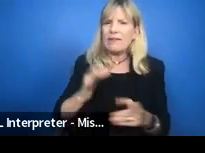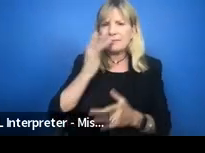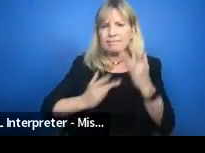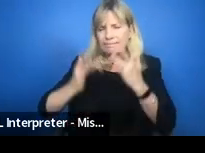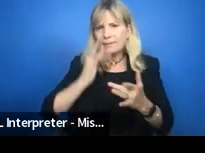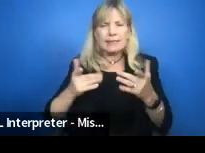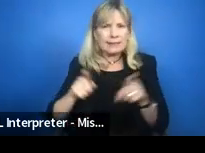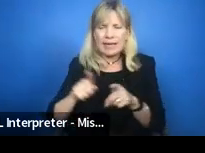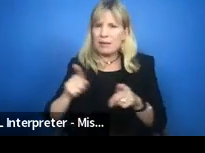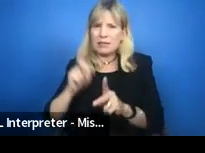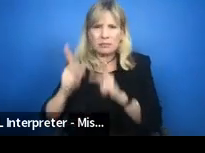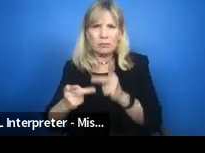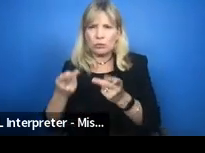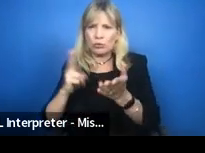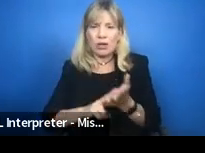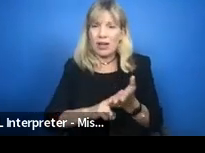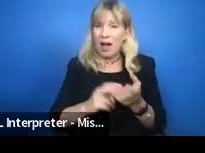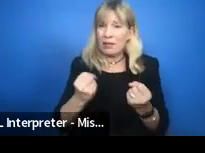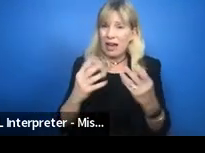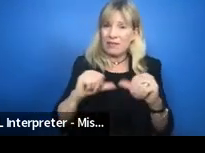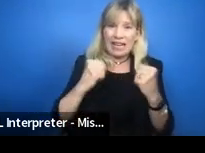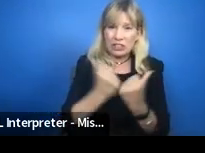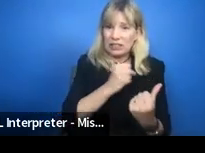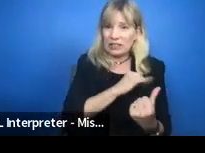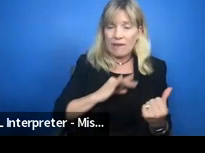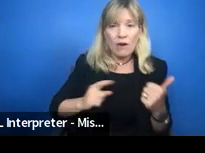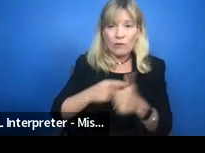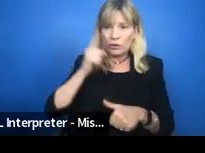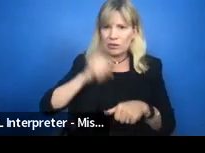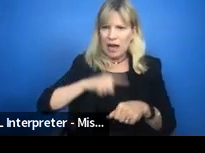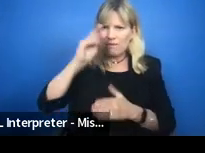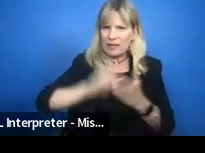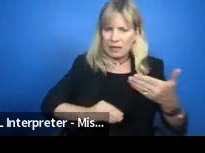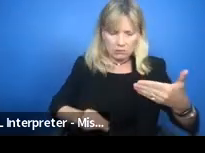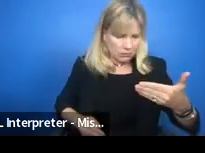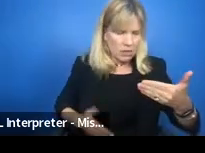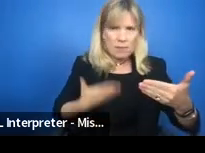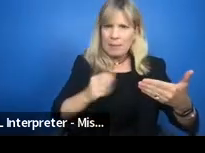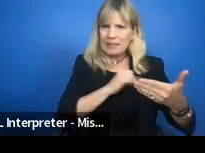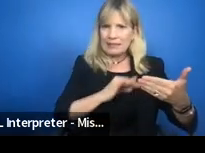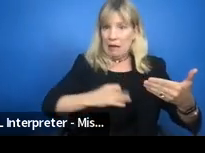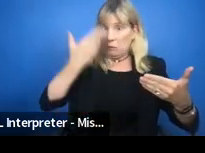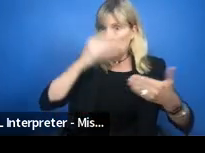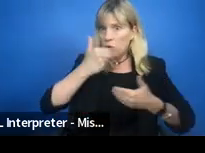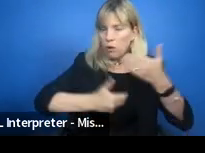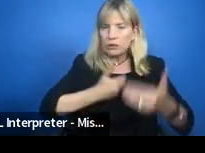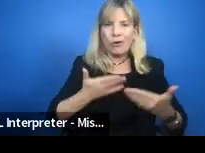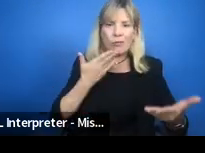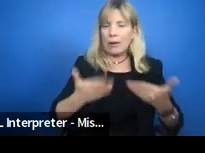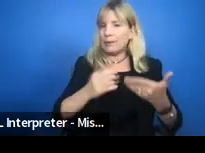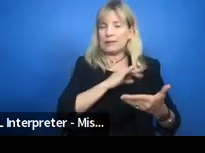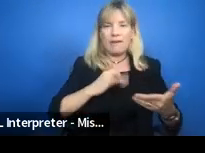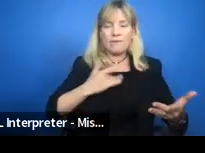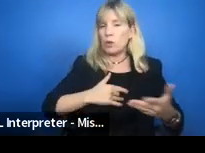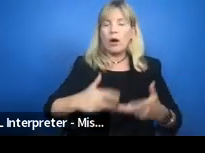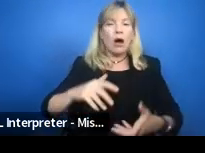many agency staff have never completed a renewal. They may be unfamiliar with the process, or they may just get